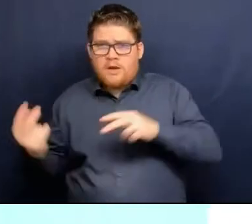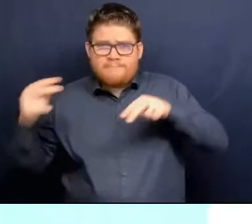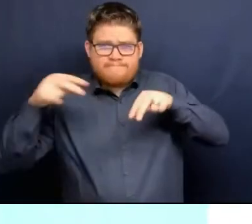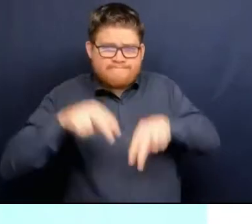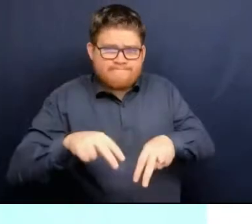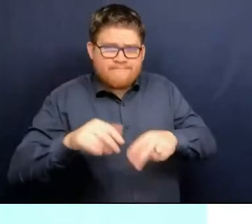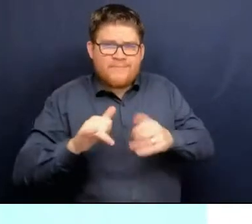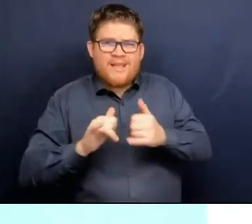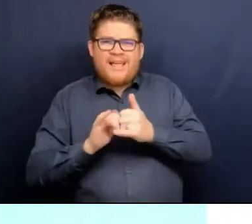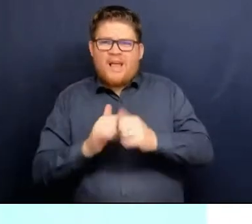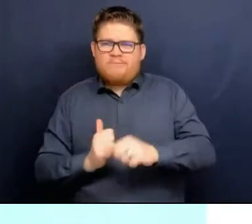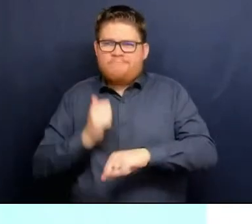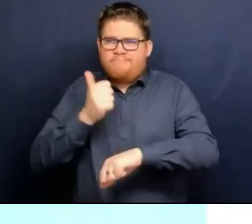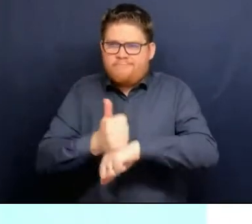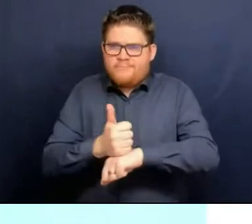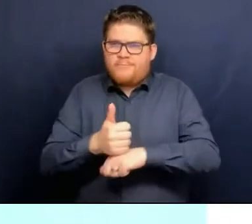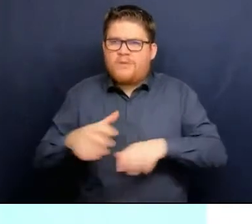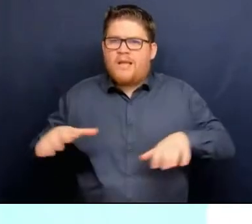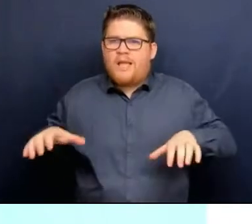I also